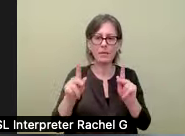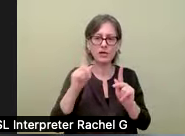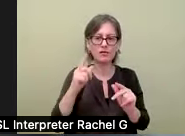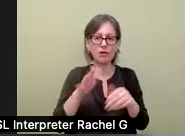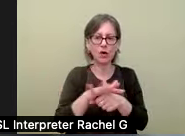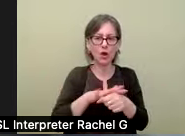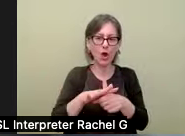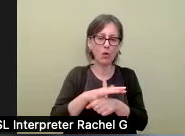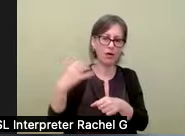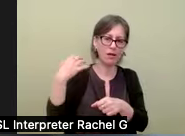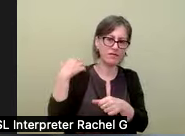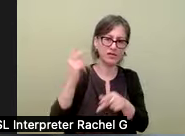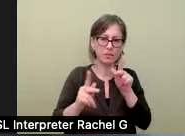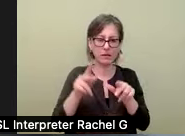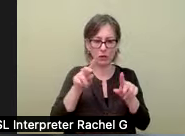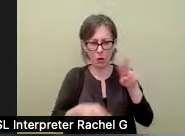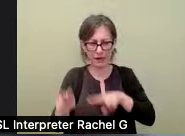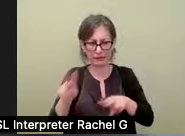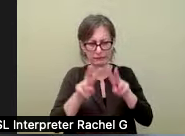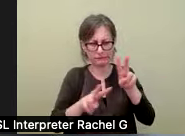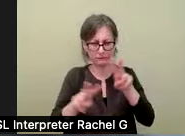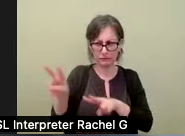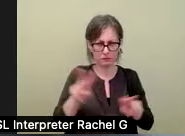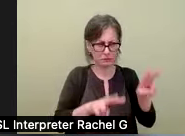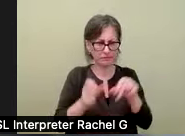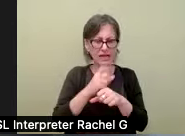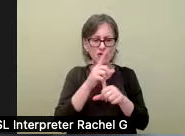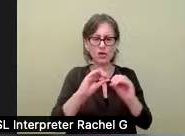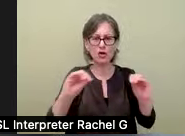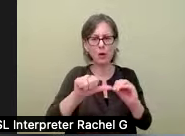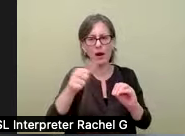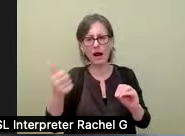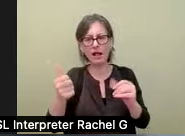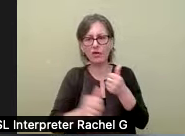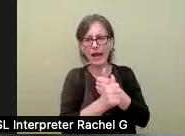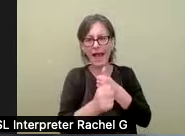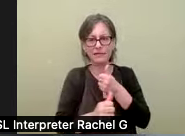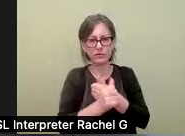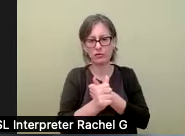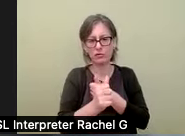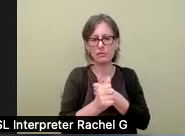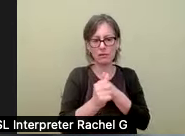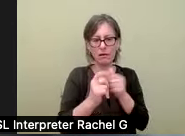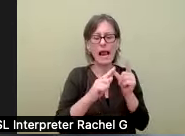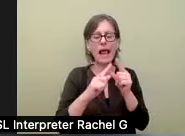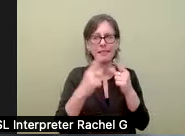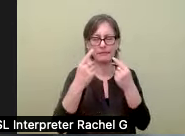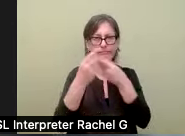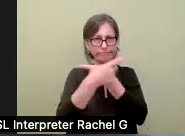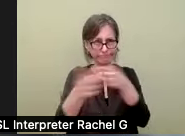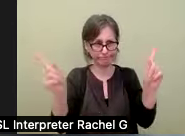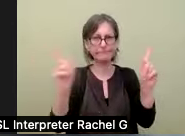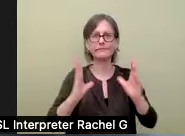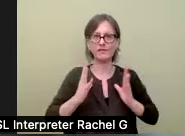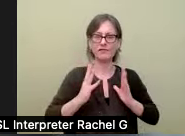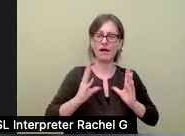in to survey the area, check to make sure there's no other secondary hazards, and then give the all clear for folks to be able